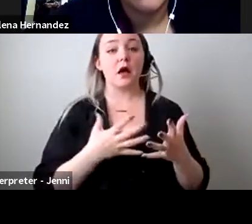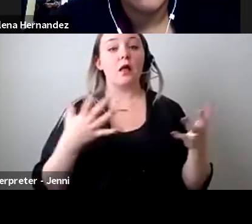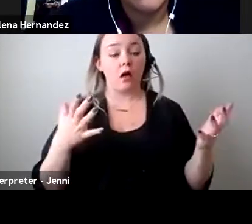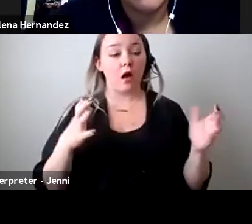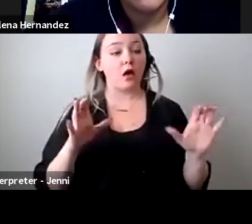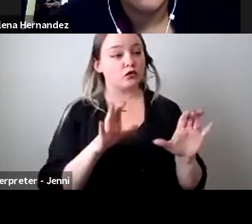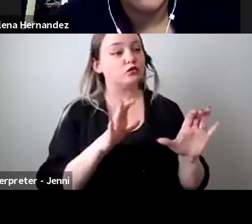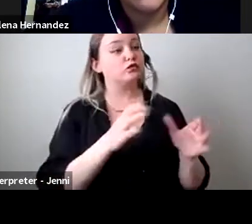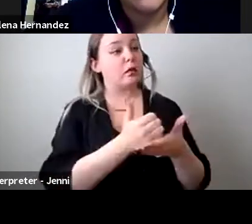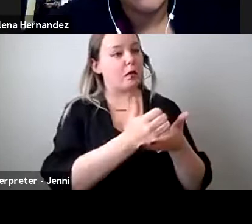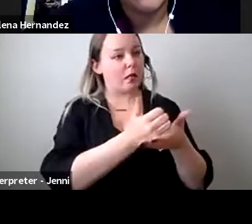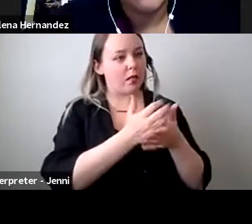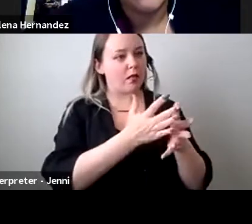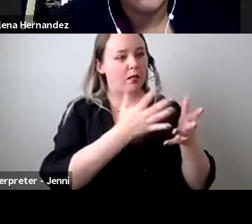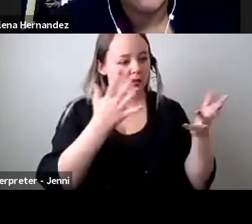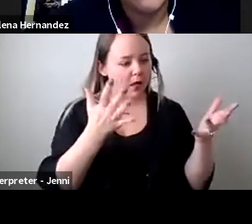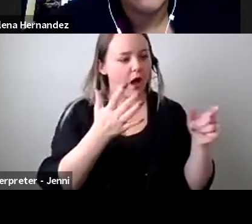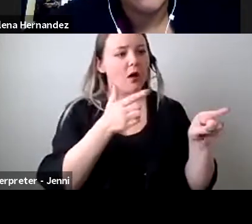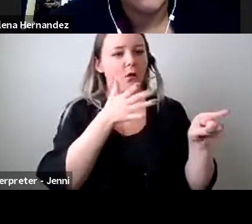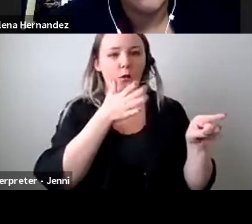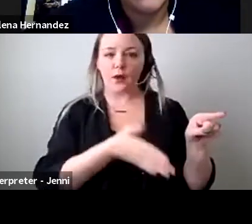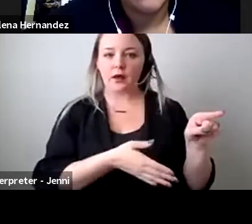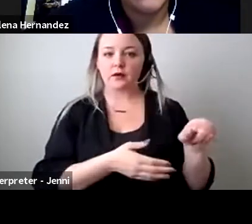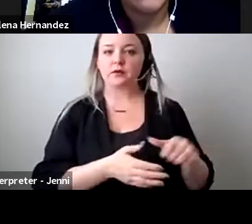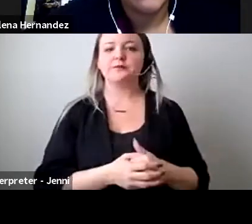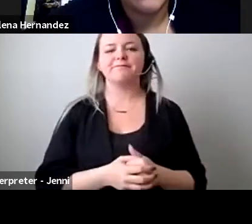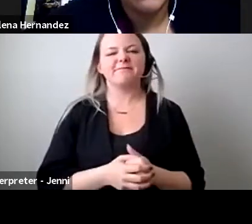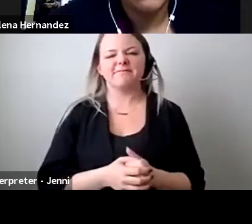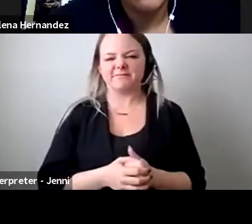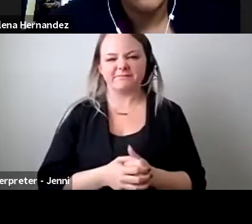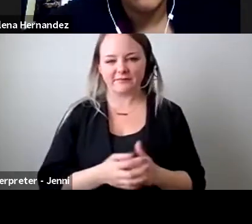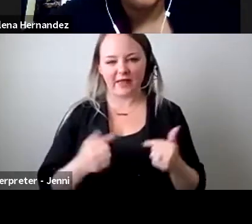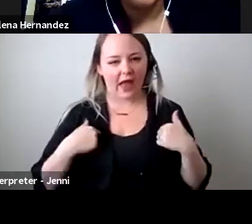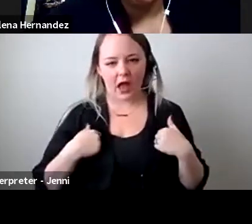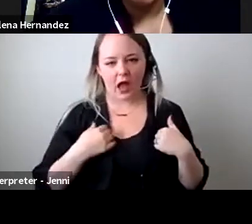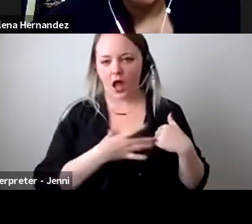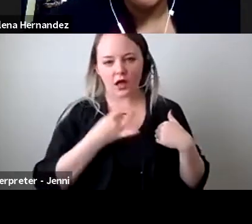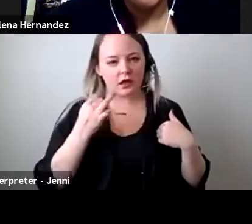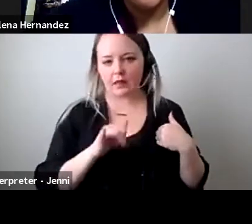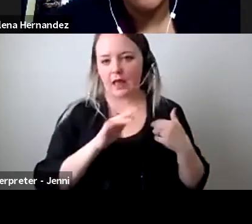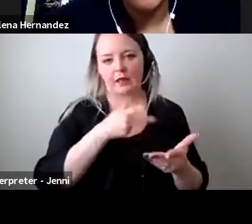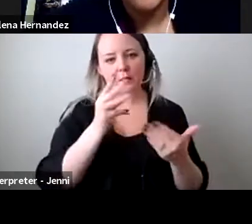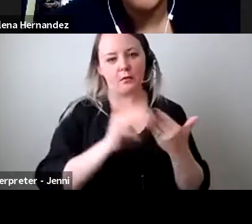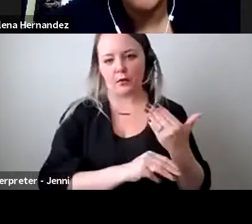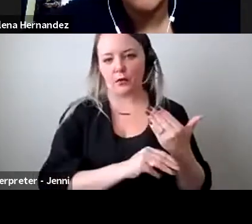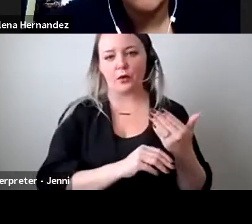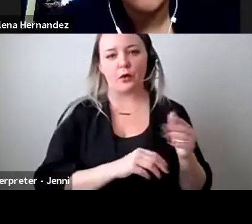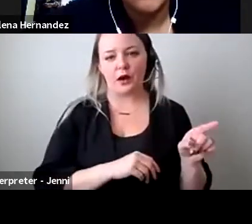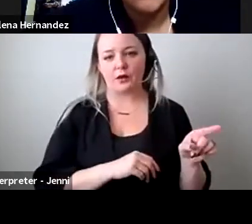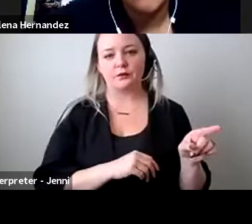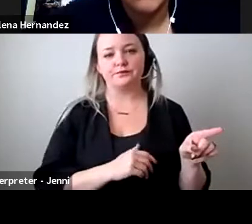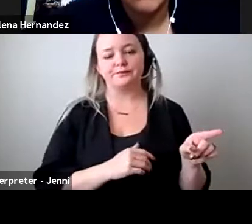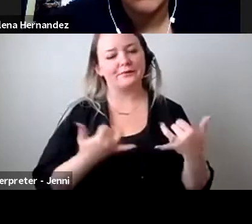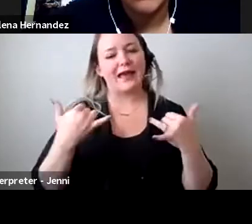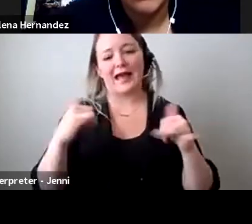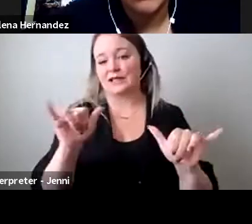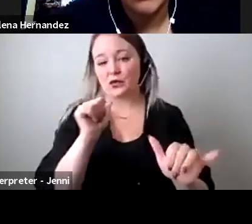with. And I didn't really like it. I didn't like the idea of programs. I still